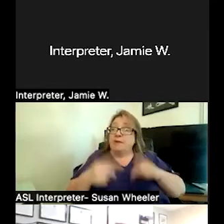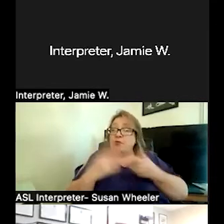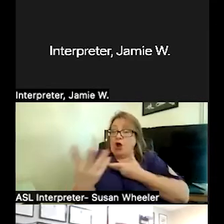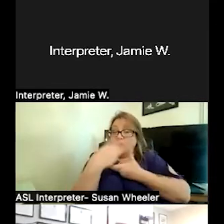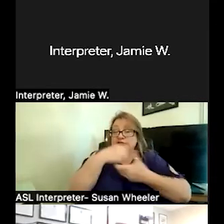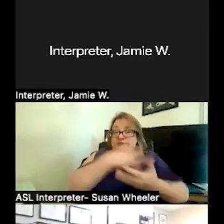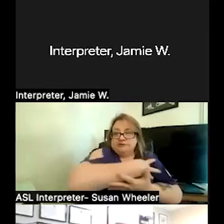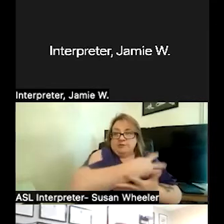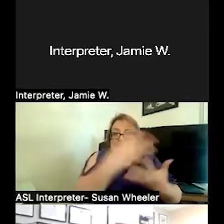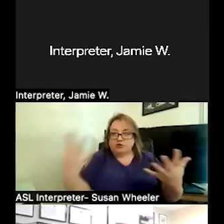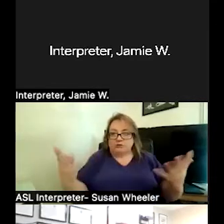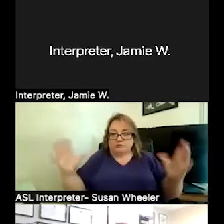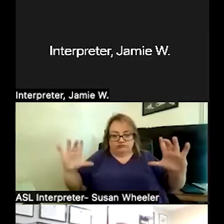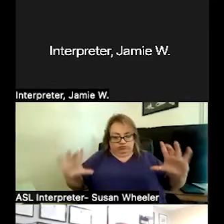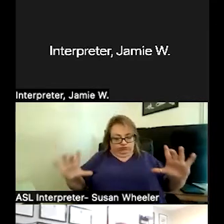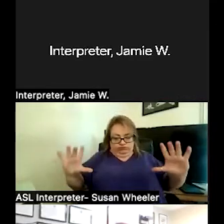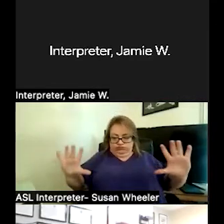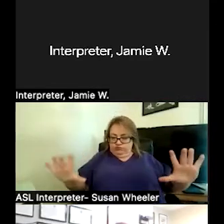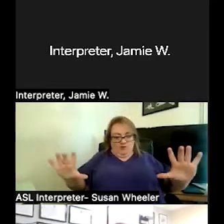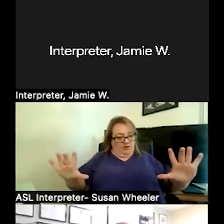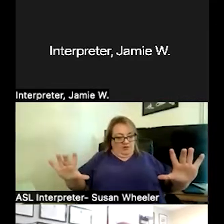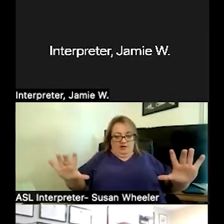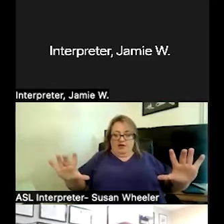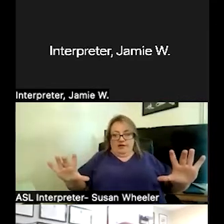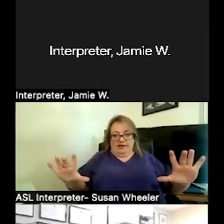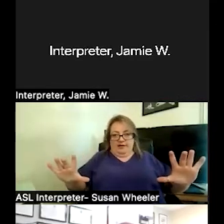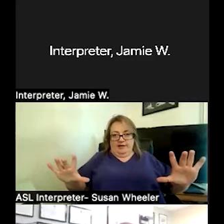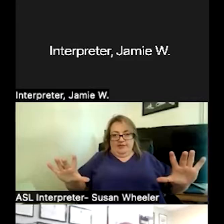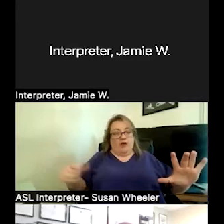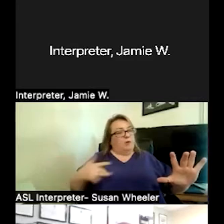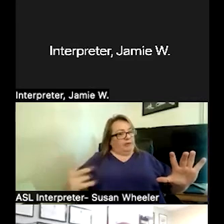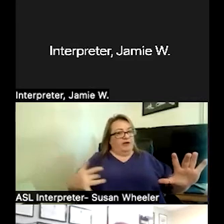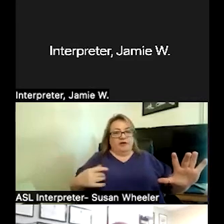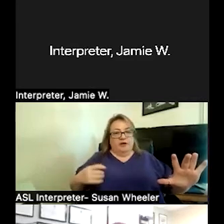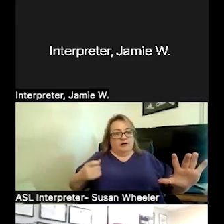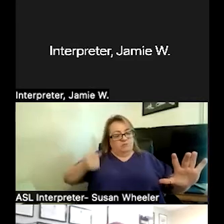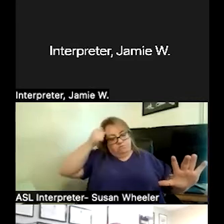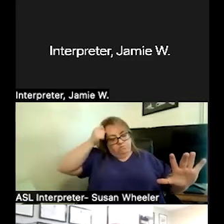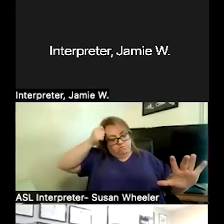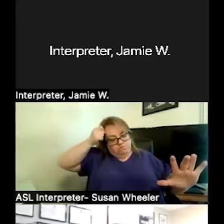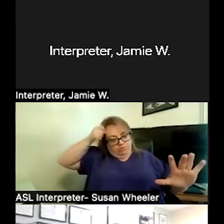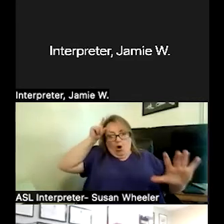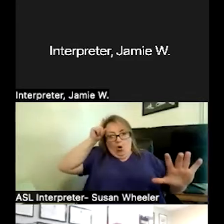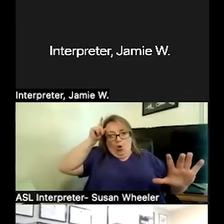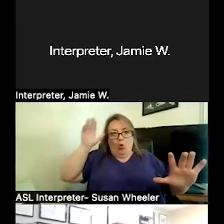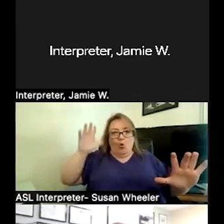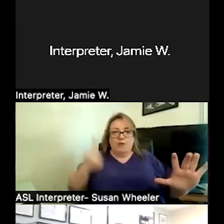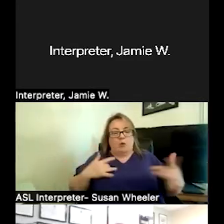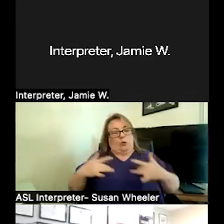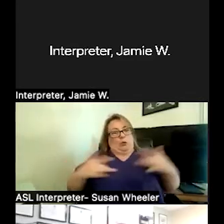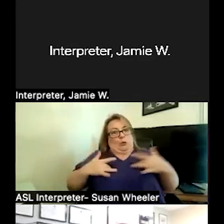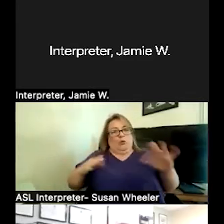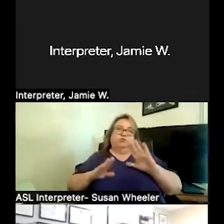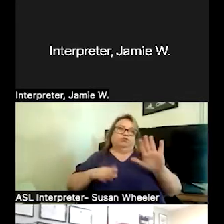spectrum, that's gonna actually set them off and create a lot of anxiety. So we